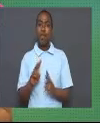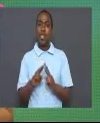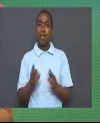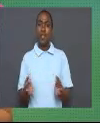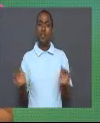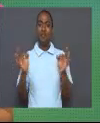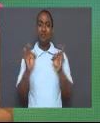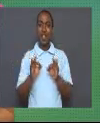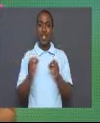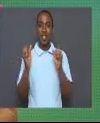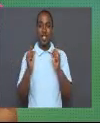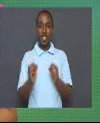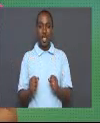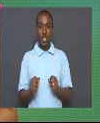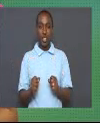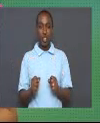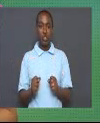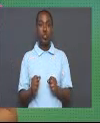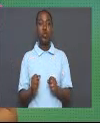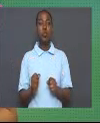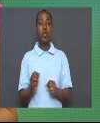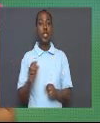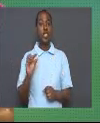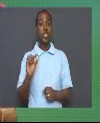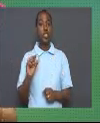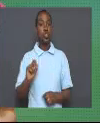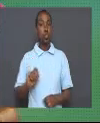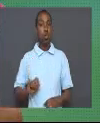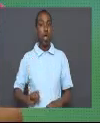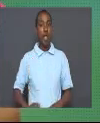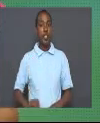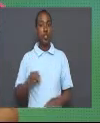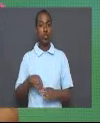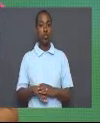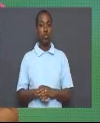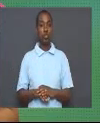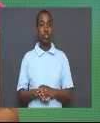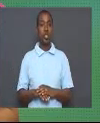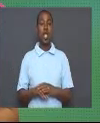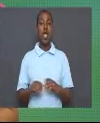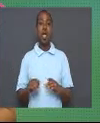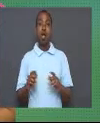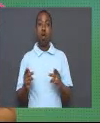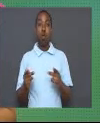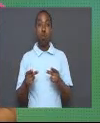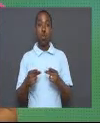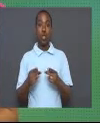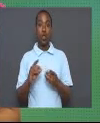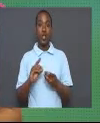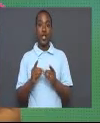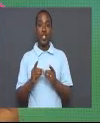structures within the small intestine that increase surface area